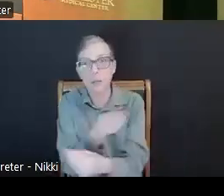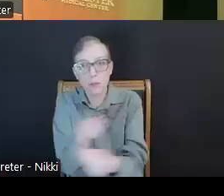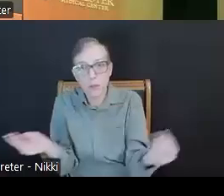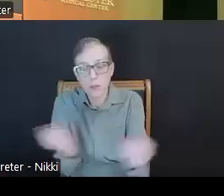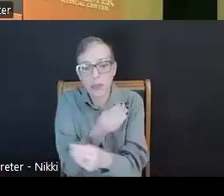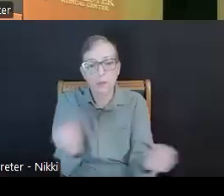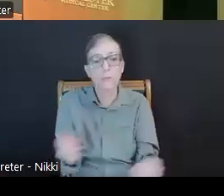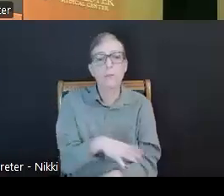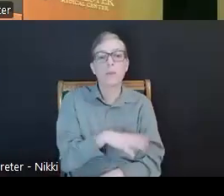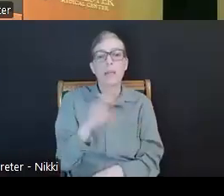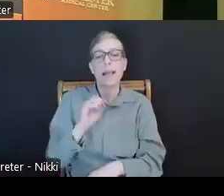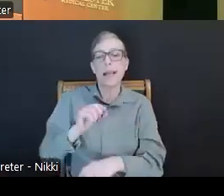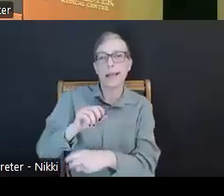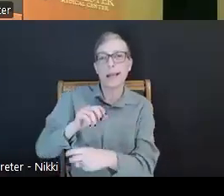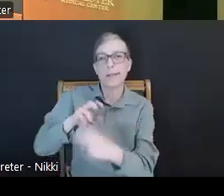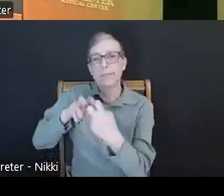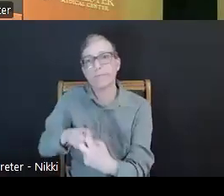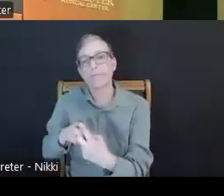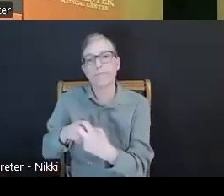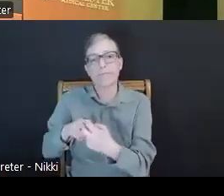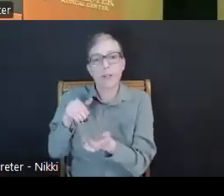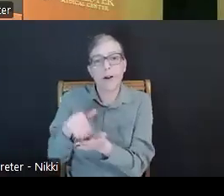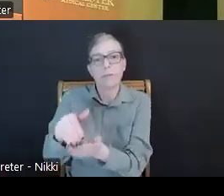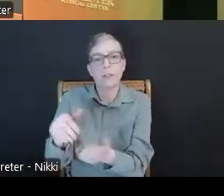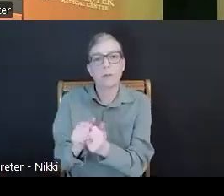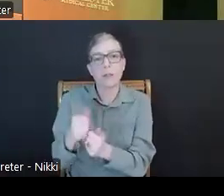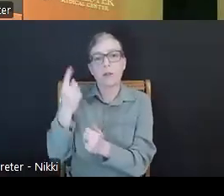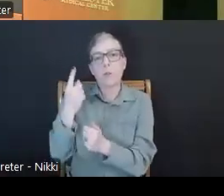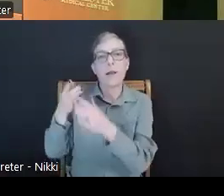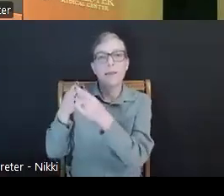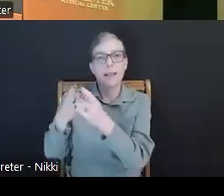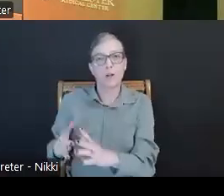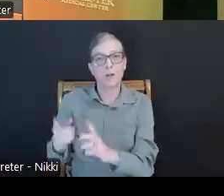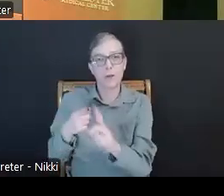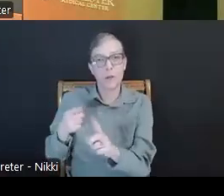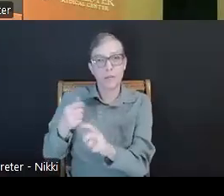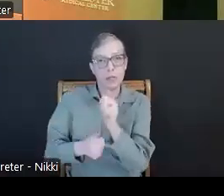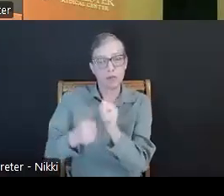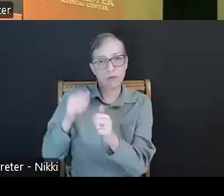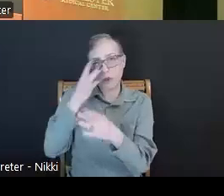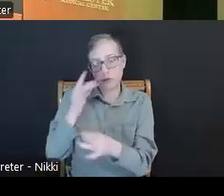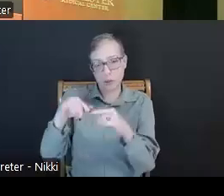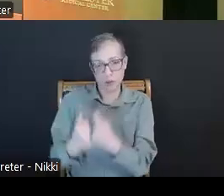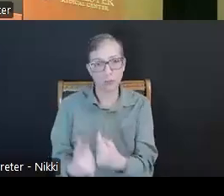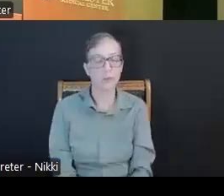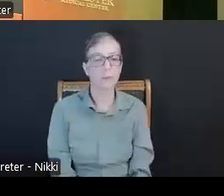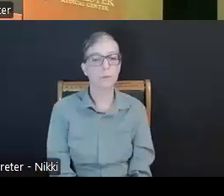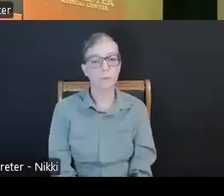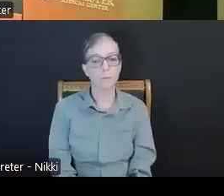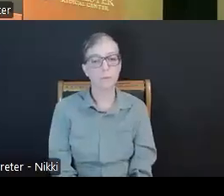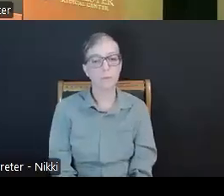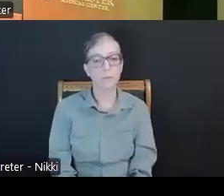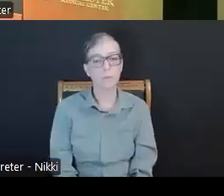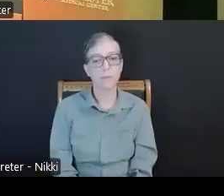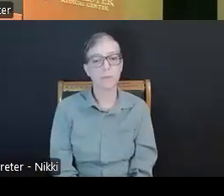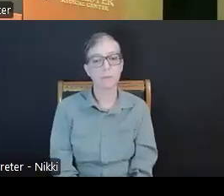group, just to keep an open line of communication. Now, as you can see, this is a little bit of the introduction to